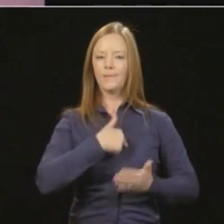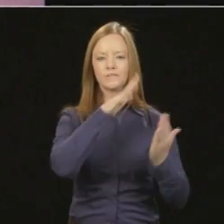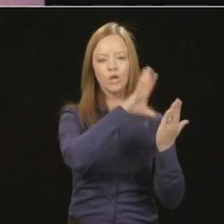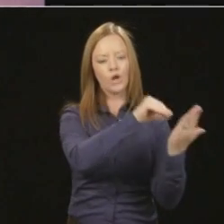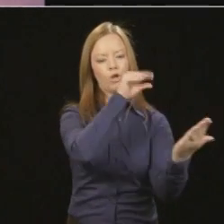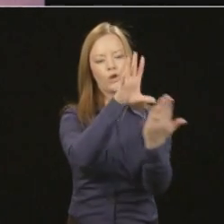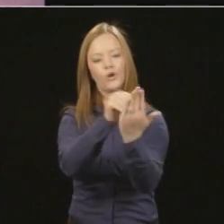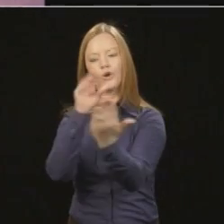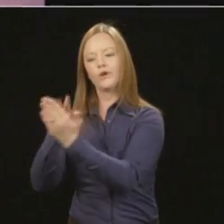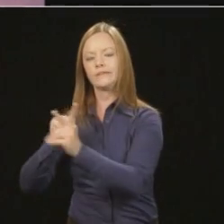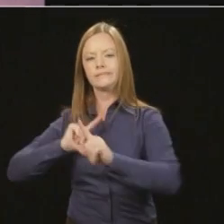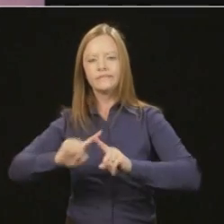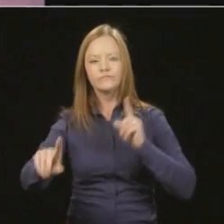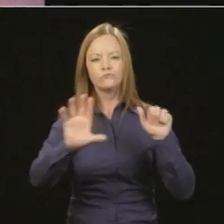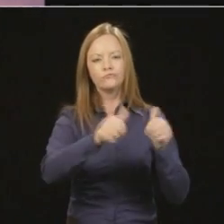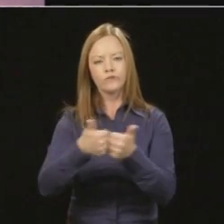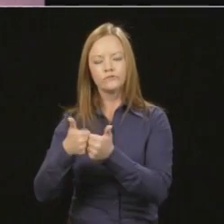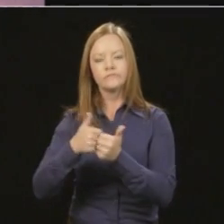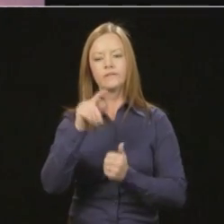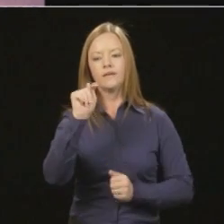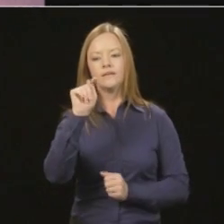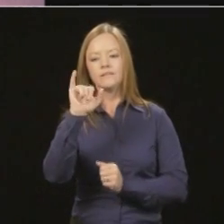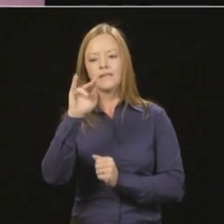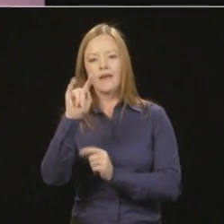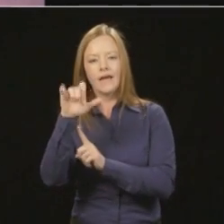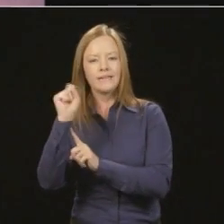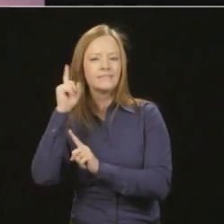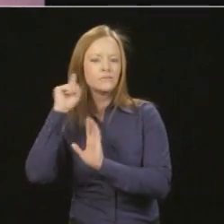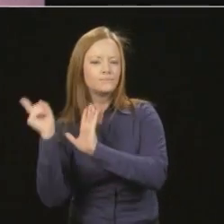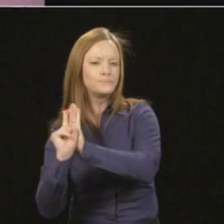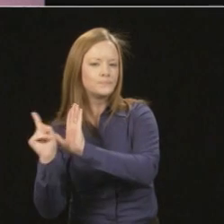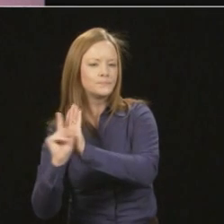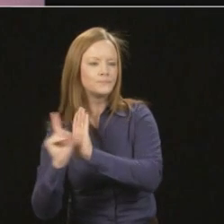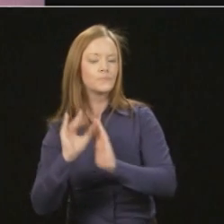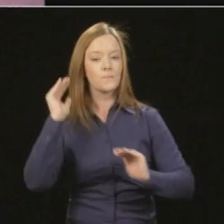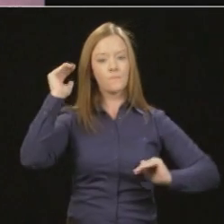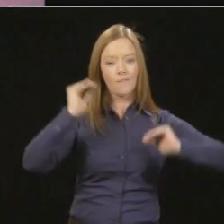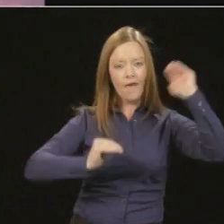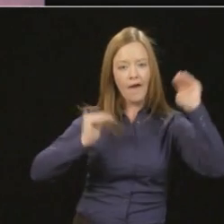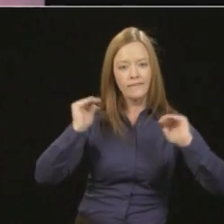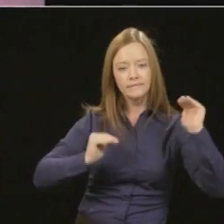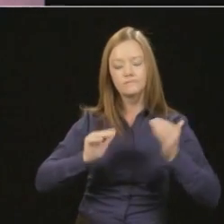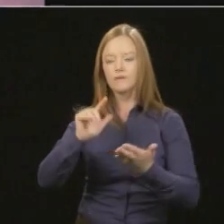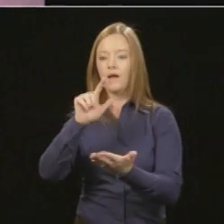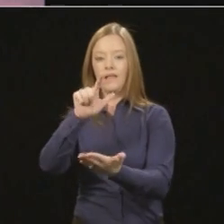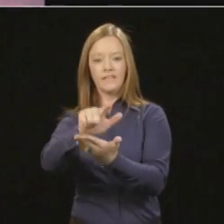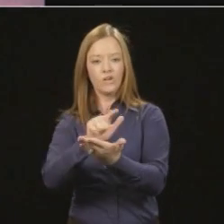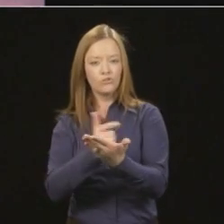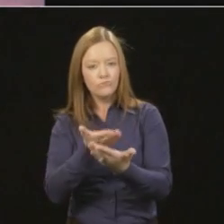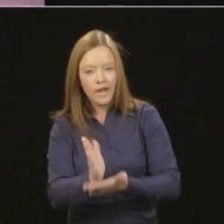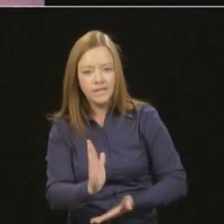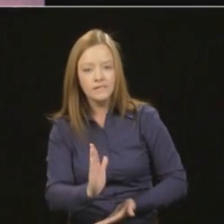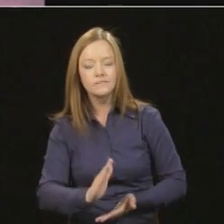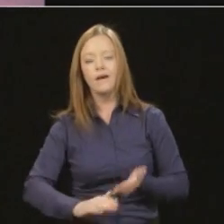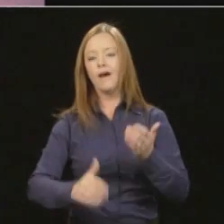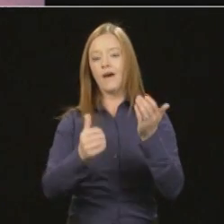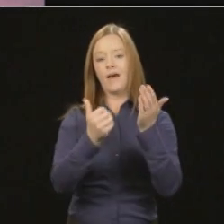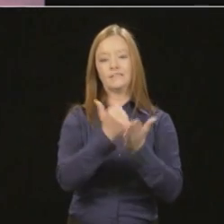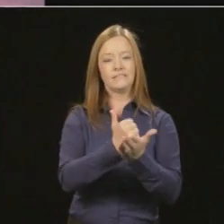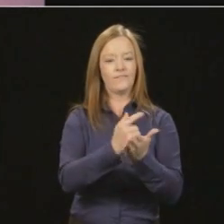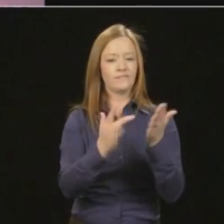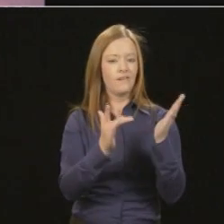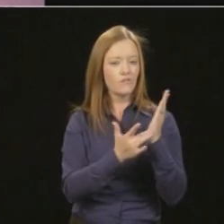challenges, such as tinnitus, balance, our legal rights, assistive technology, coping skills,